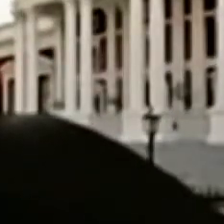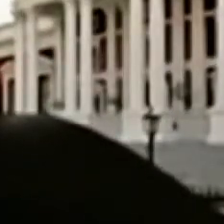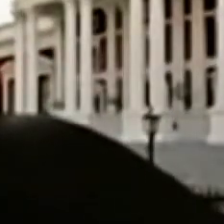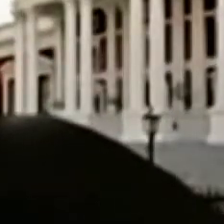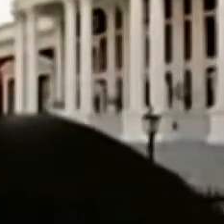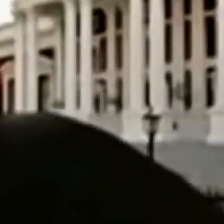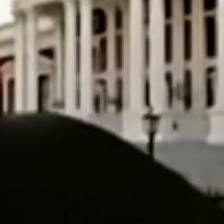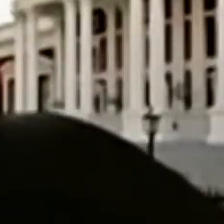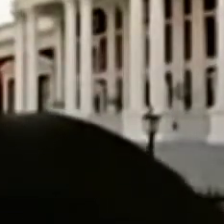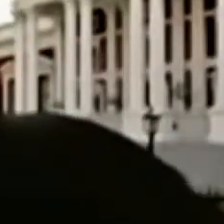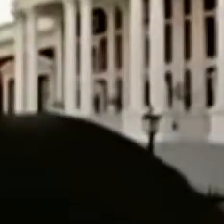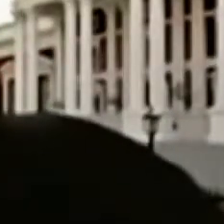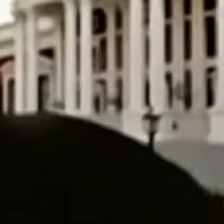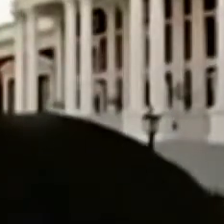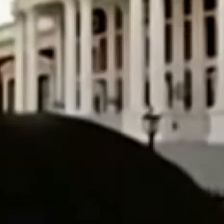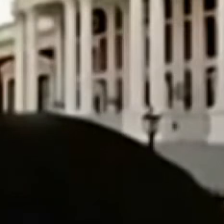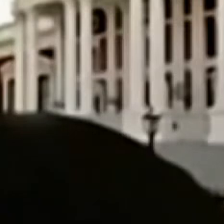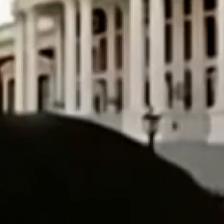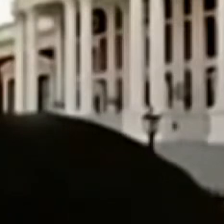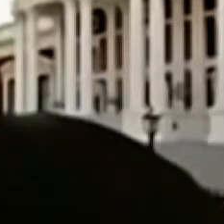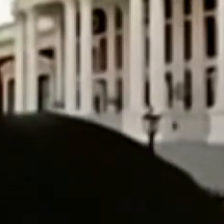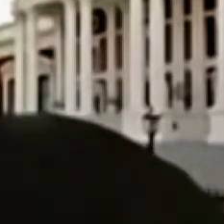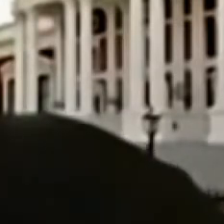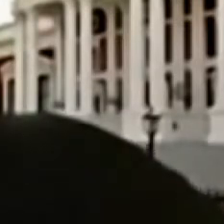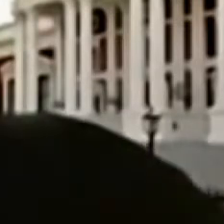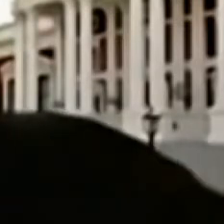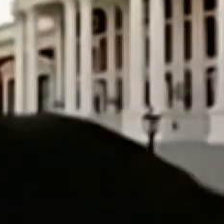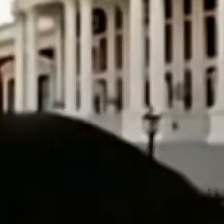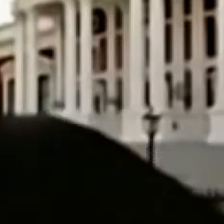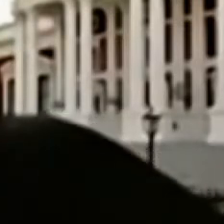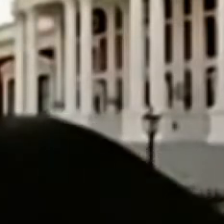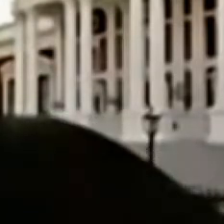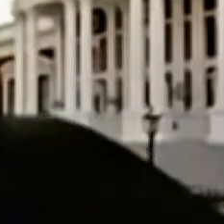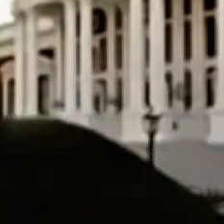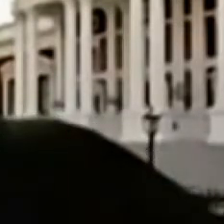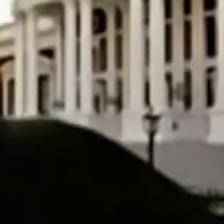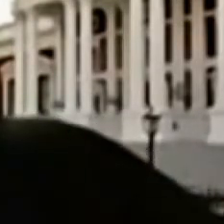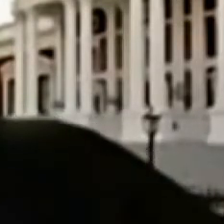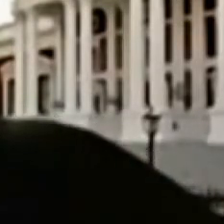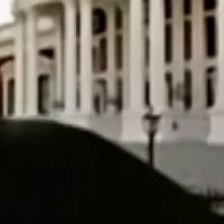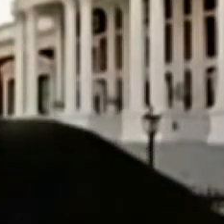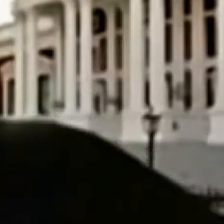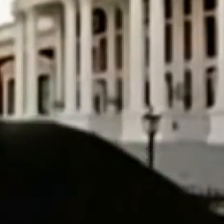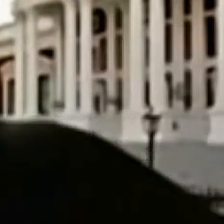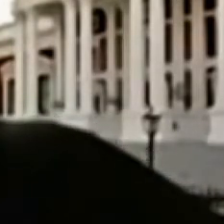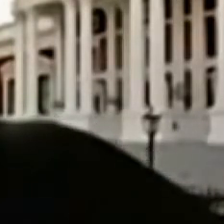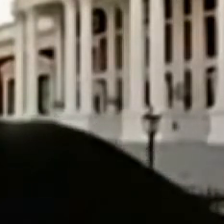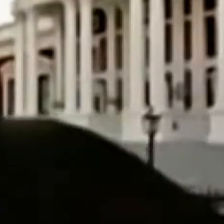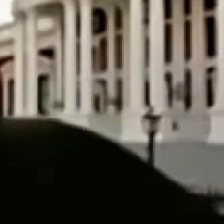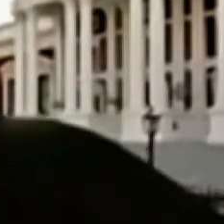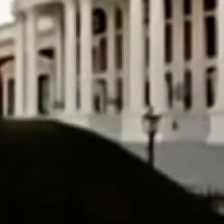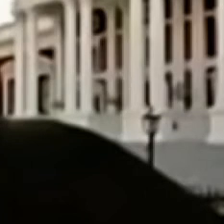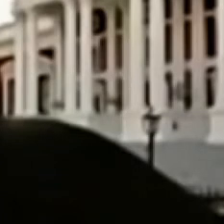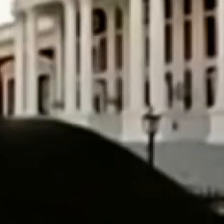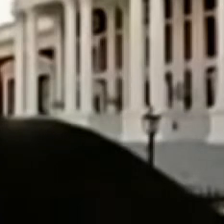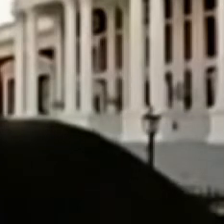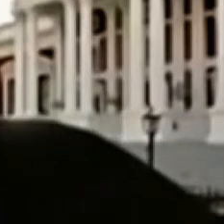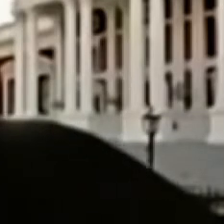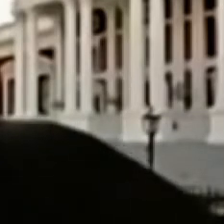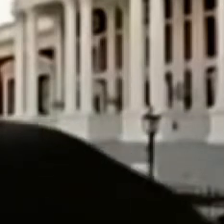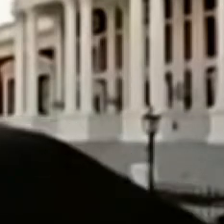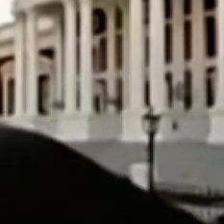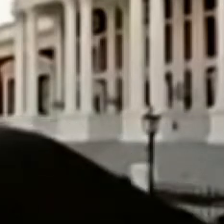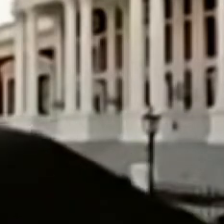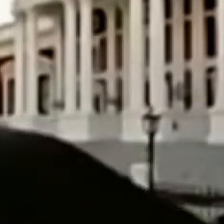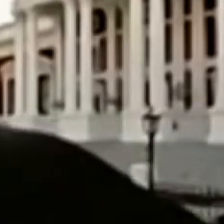situations such as the lockdown period and the gang violence in the Western Cape? What valuable lessons has been learned from